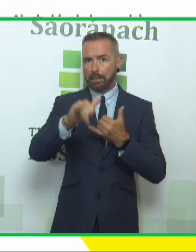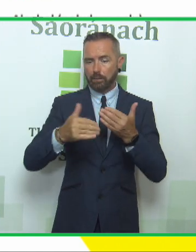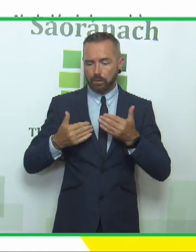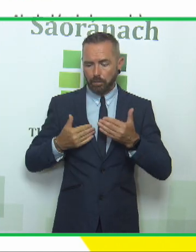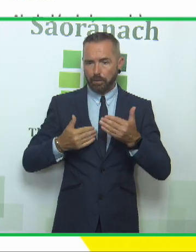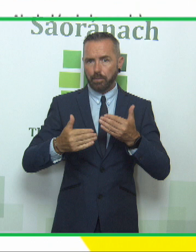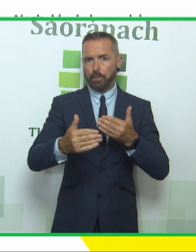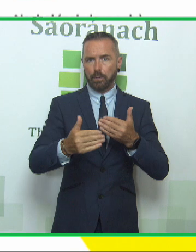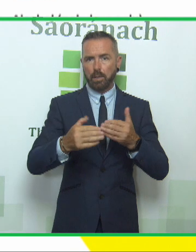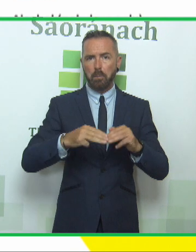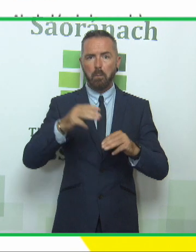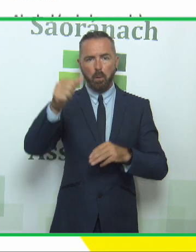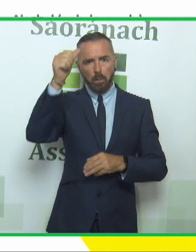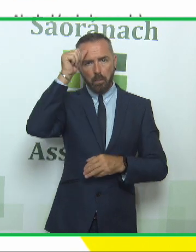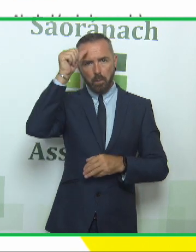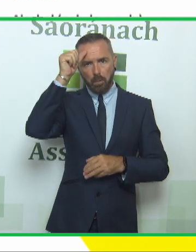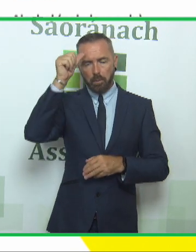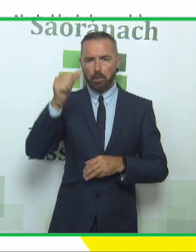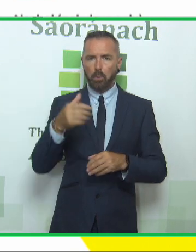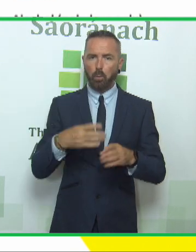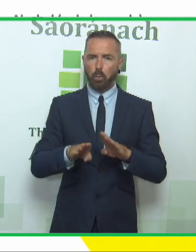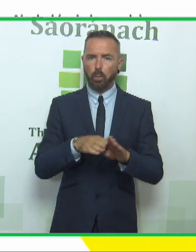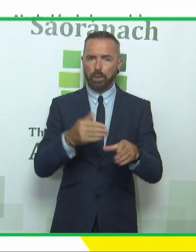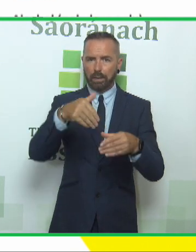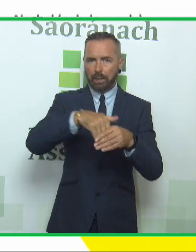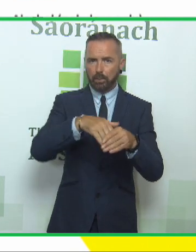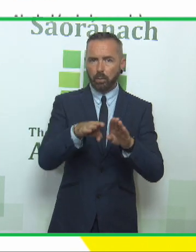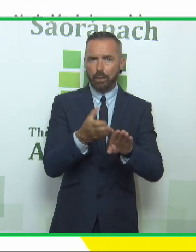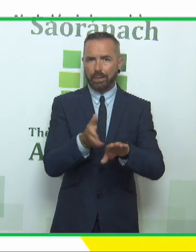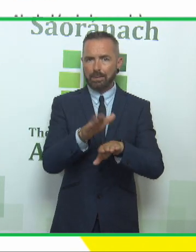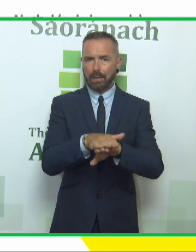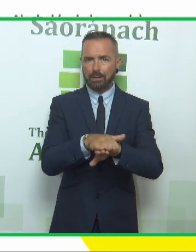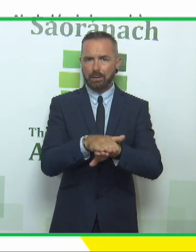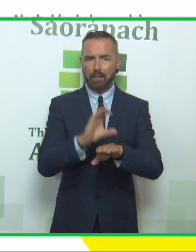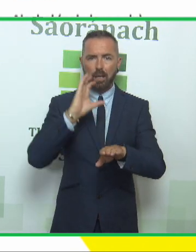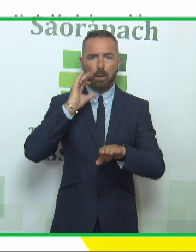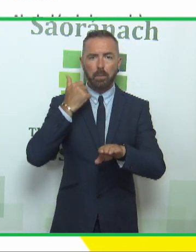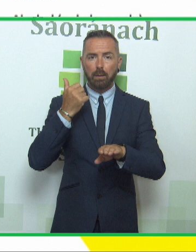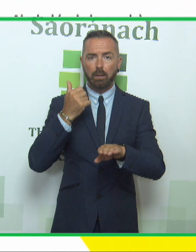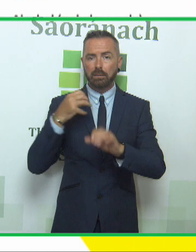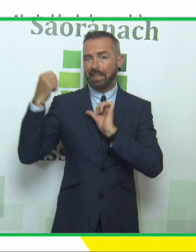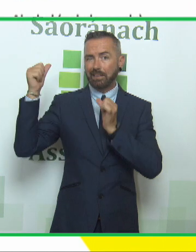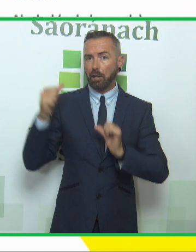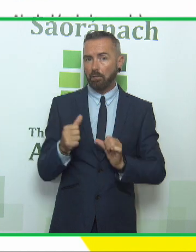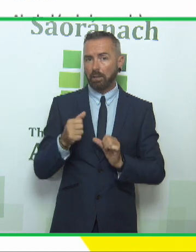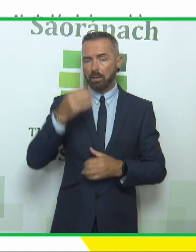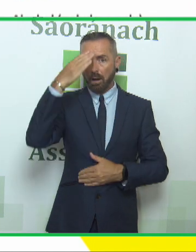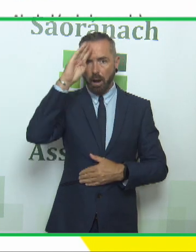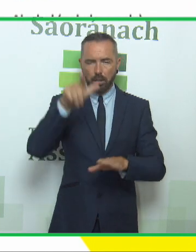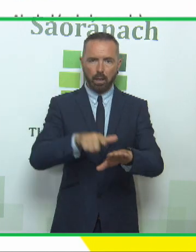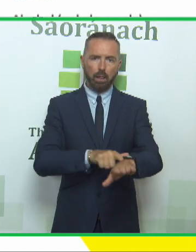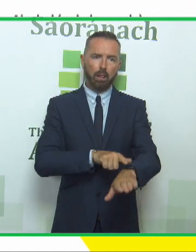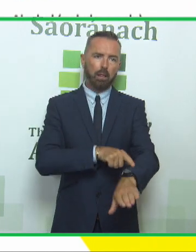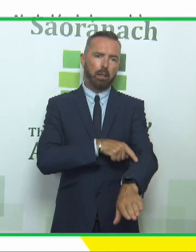drug implicated in poisoning deaths. And one of the reasons for this is that historically Ireland has had a very long history